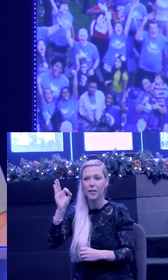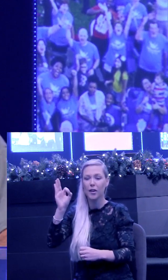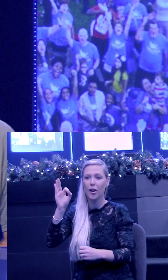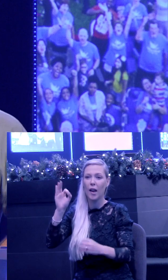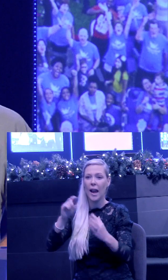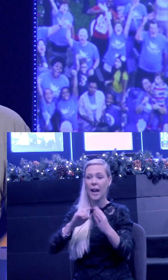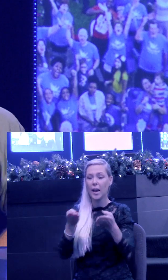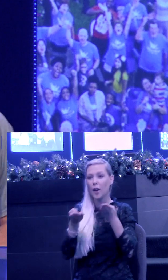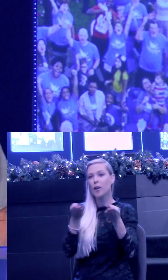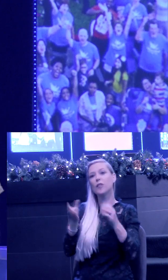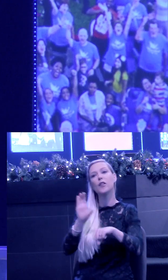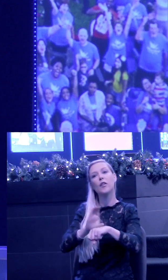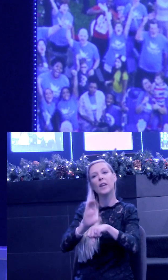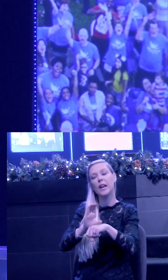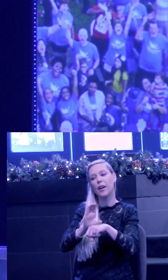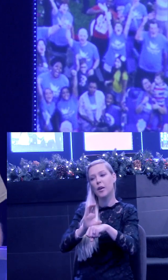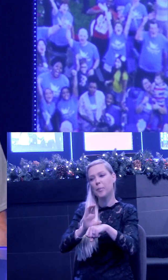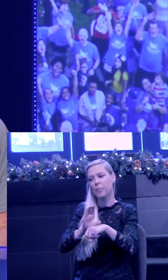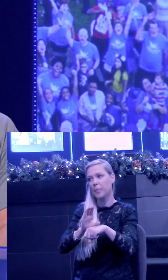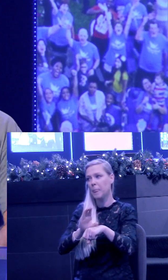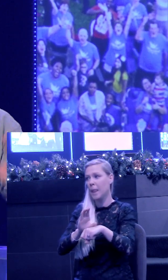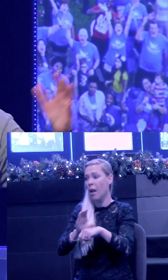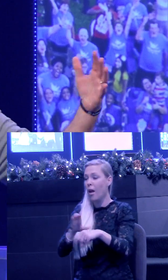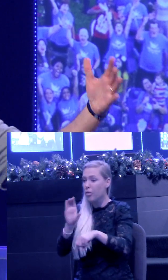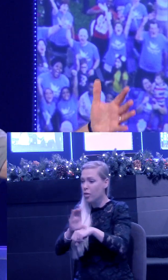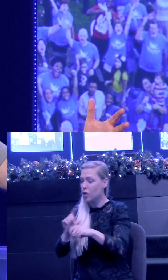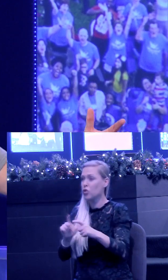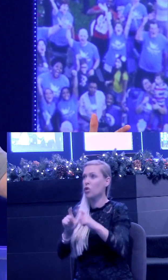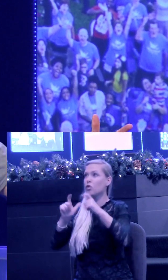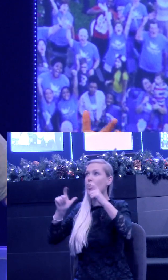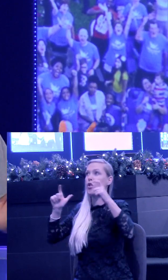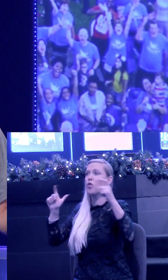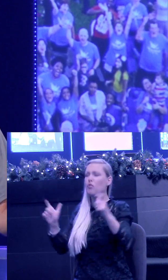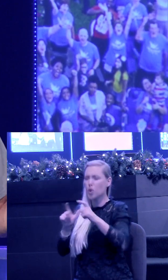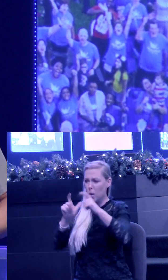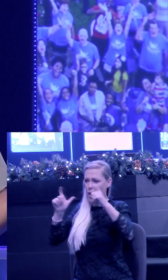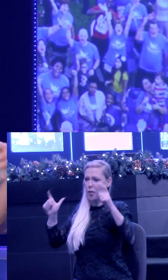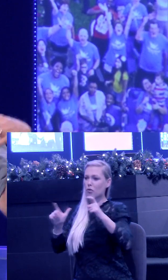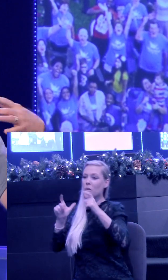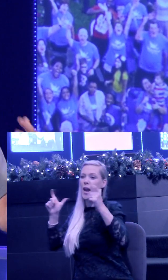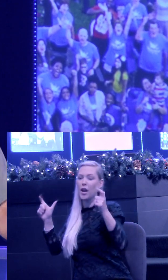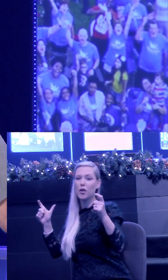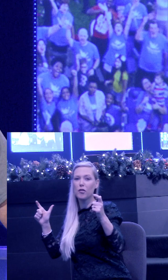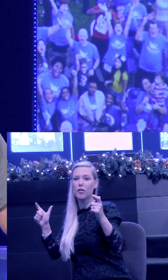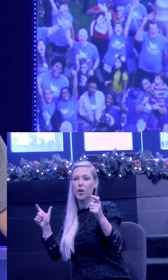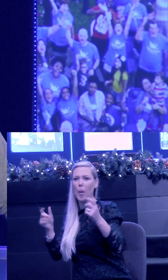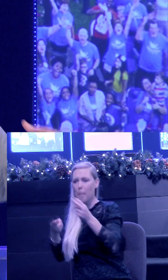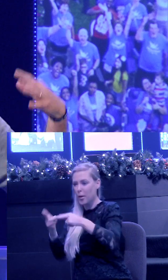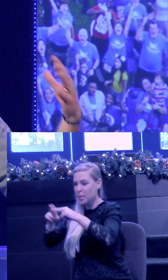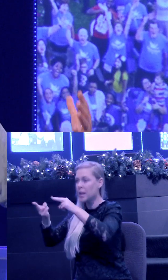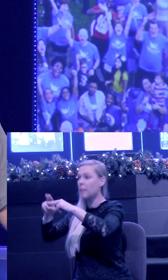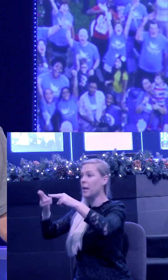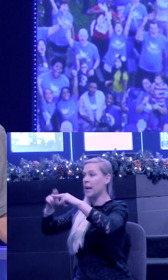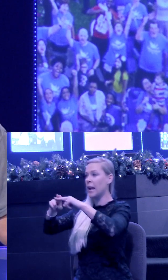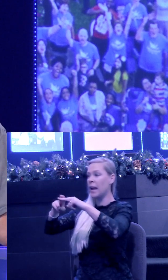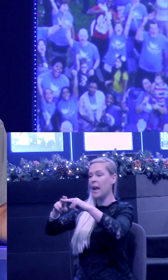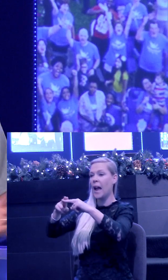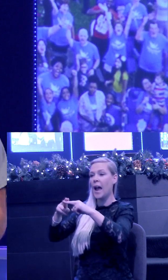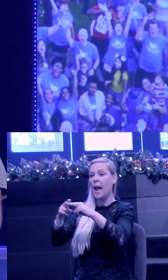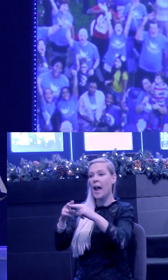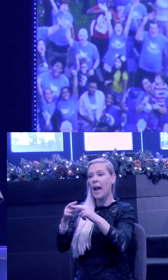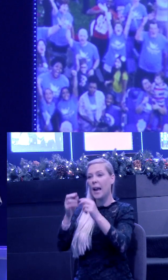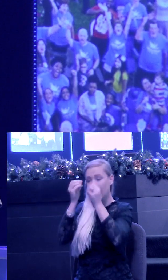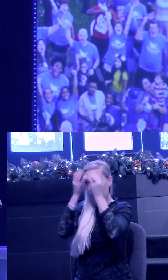The church was growing. They having multiple services in that small church, and the church, if it was going to continue to grow and reach more and more